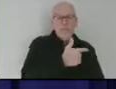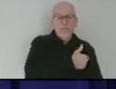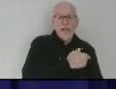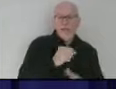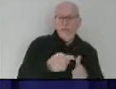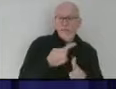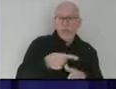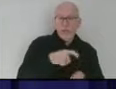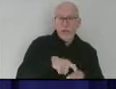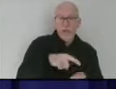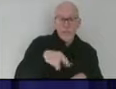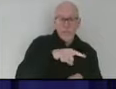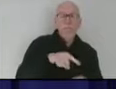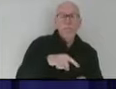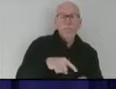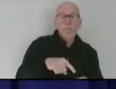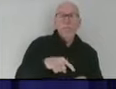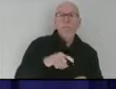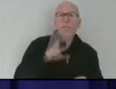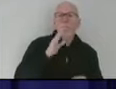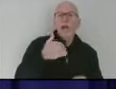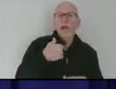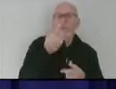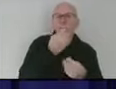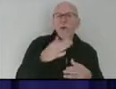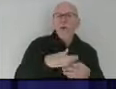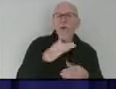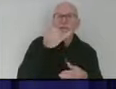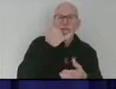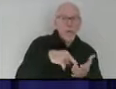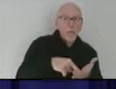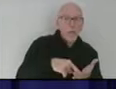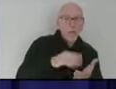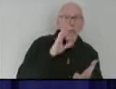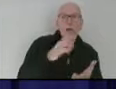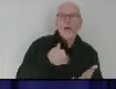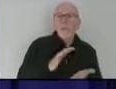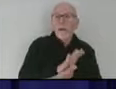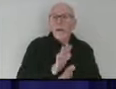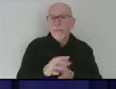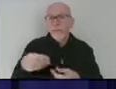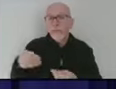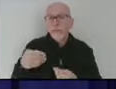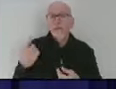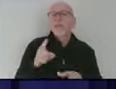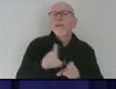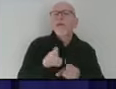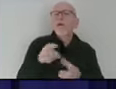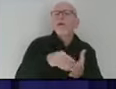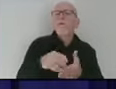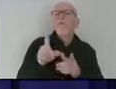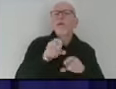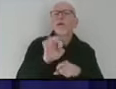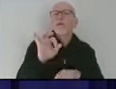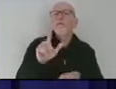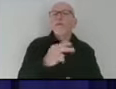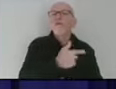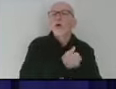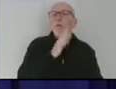round, they will have a notification on their phone. They'll have a paper, just like often you get when you go get a flu shot,